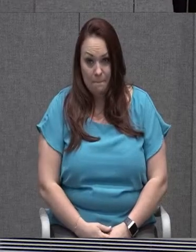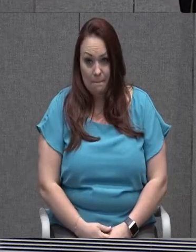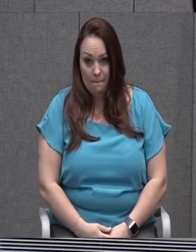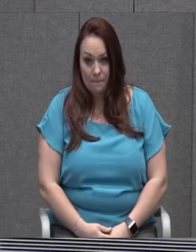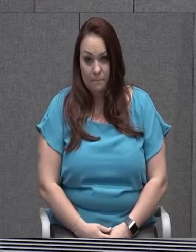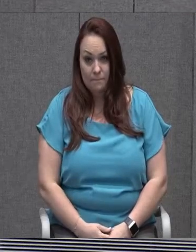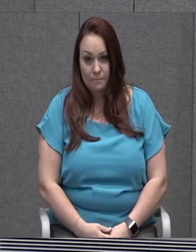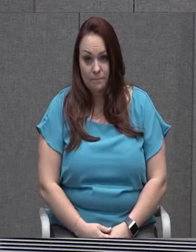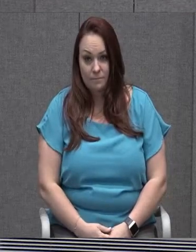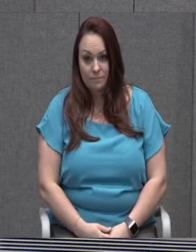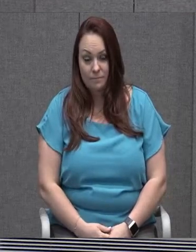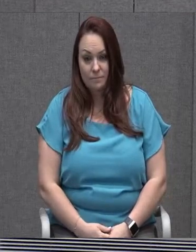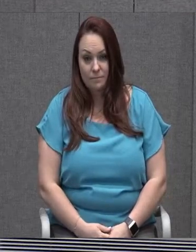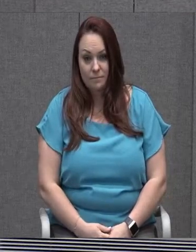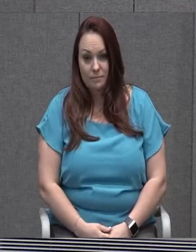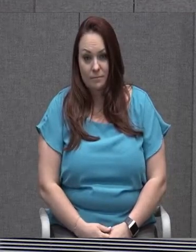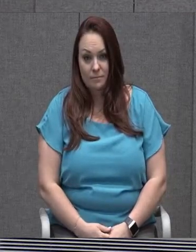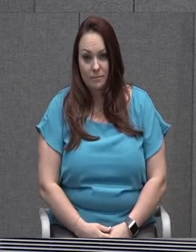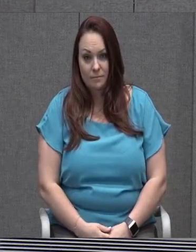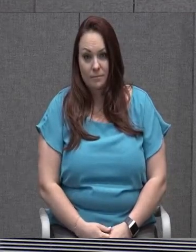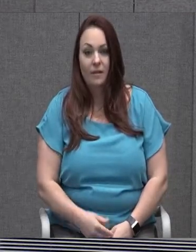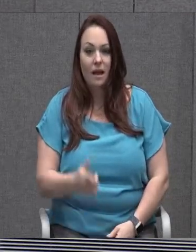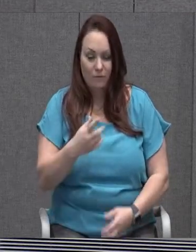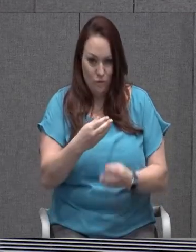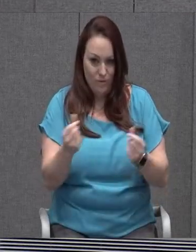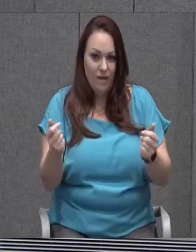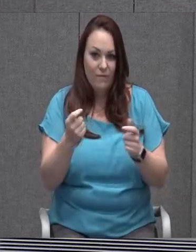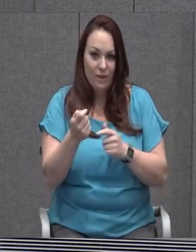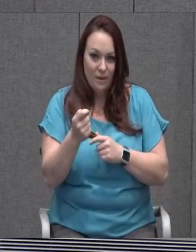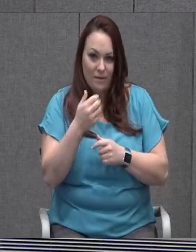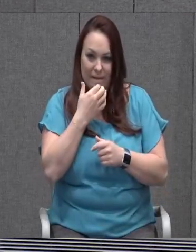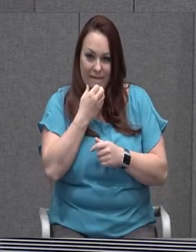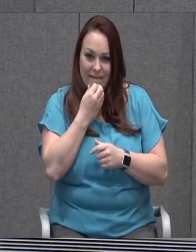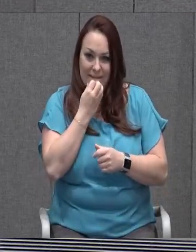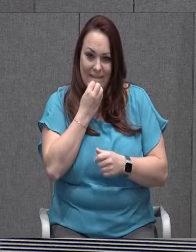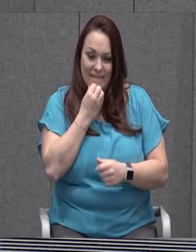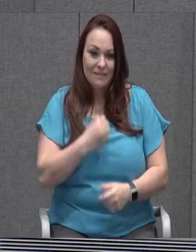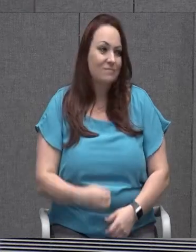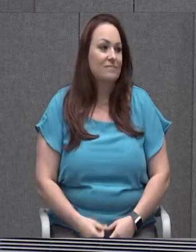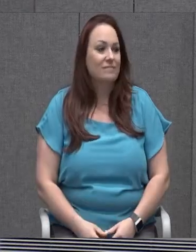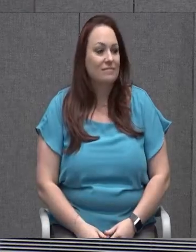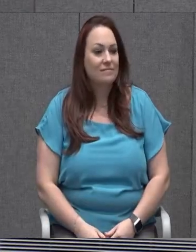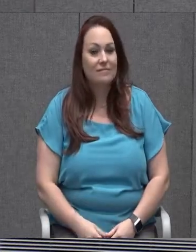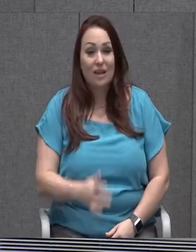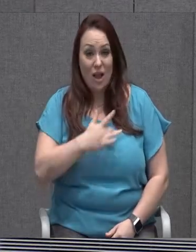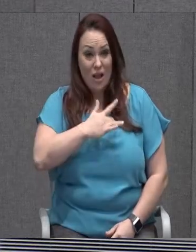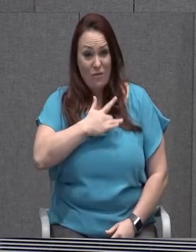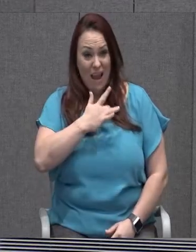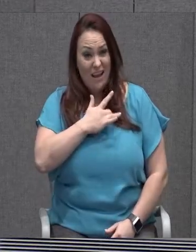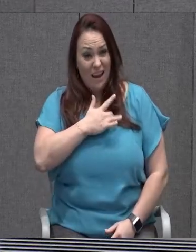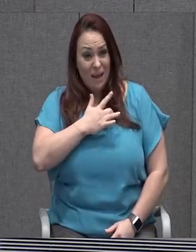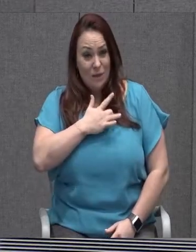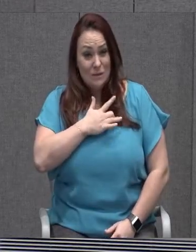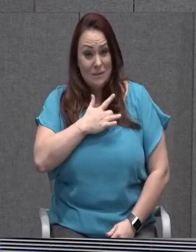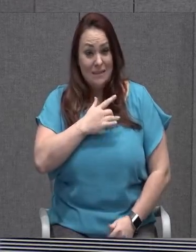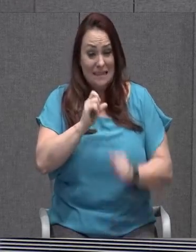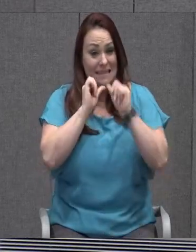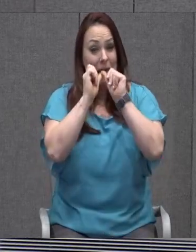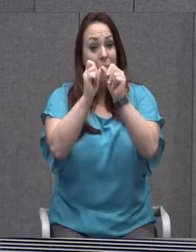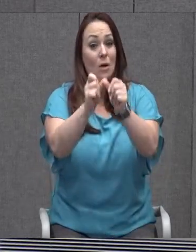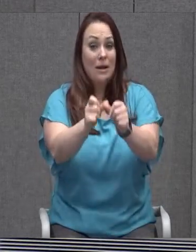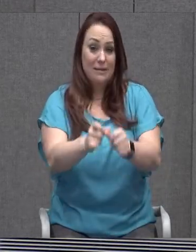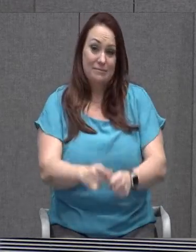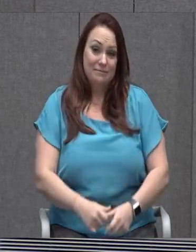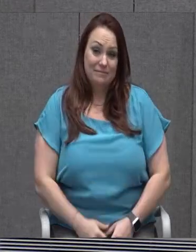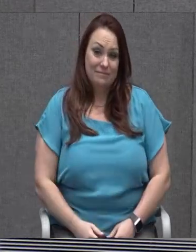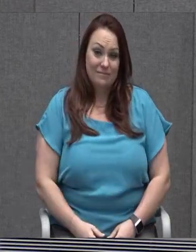Whew. I'm going to have to go down. Might have to recover a little bit. I'm going to have to go down. Keep going. Heart rate is up. Try it this way. Of